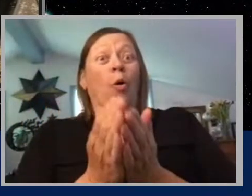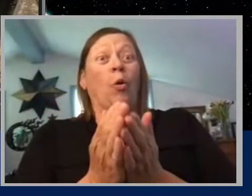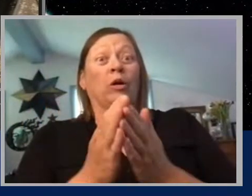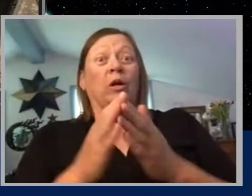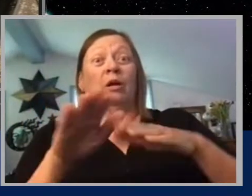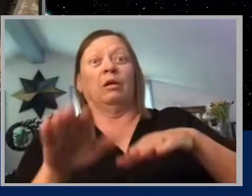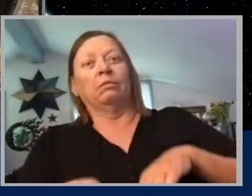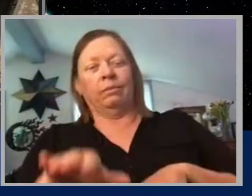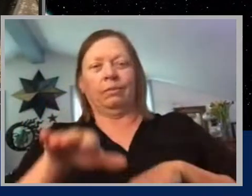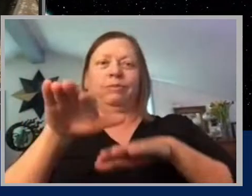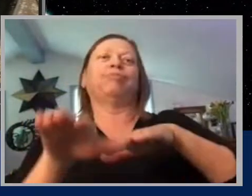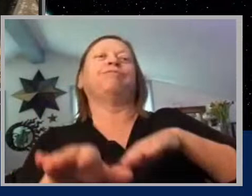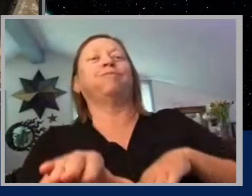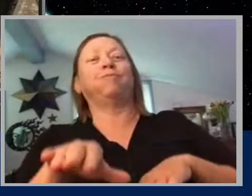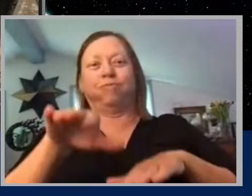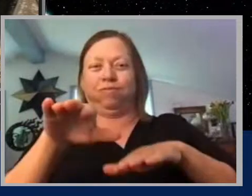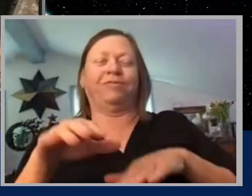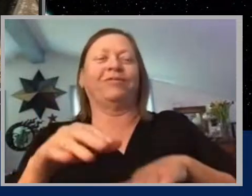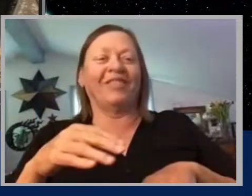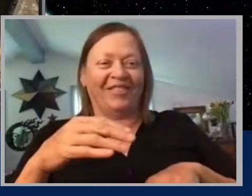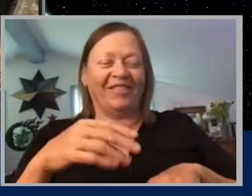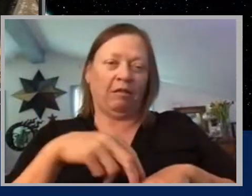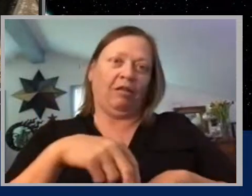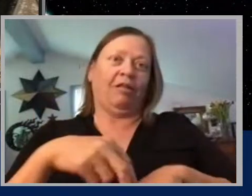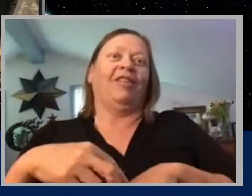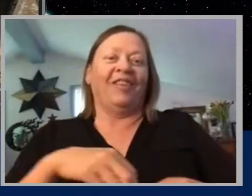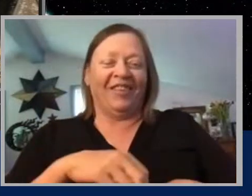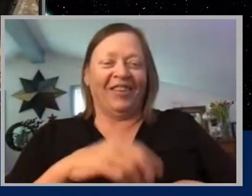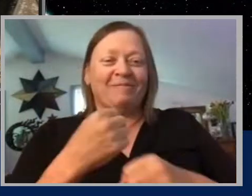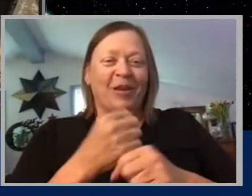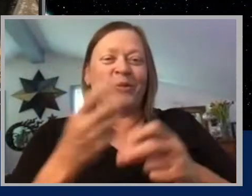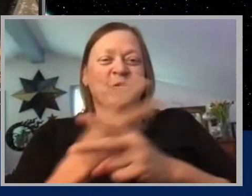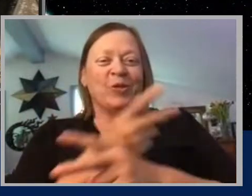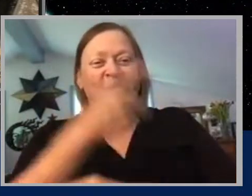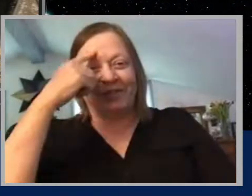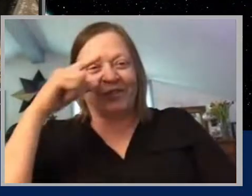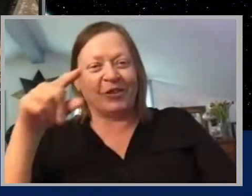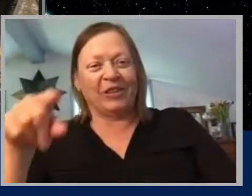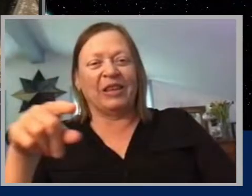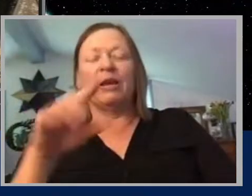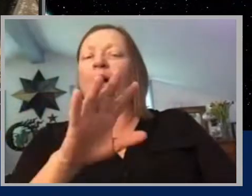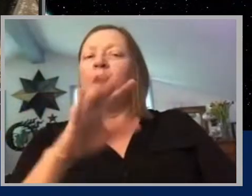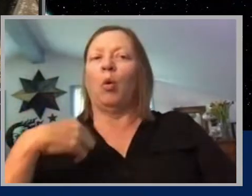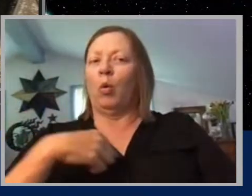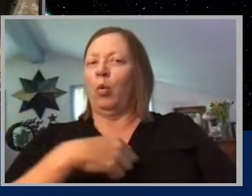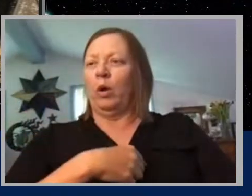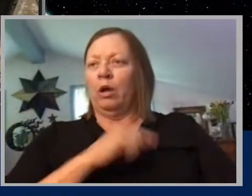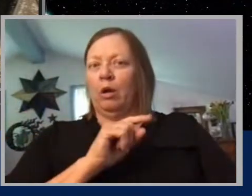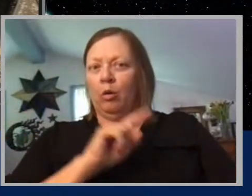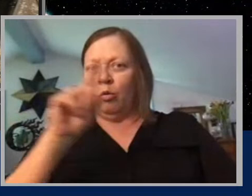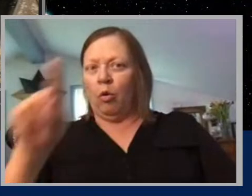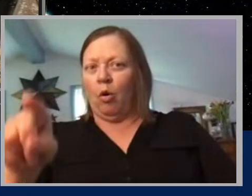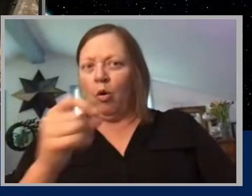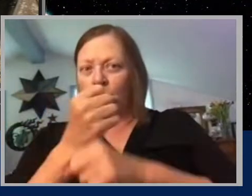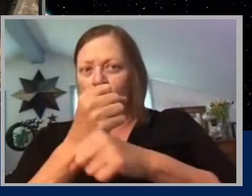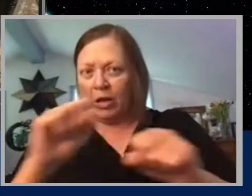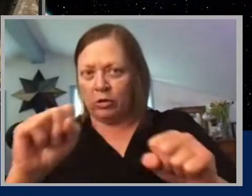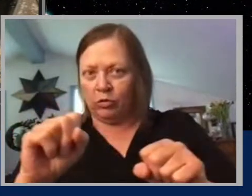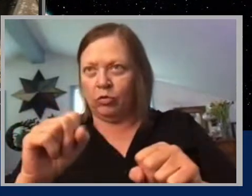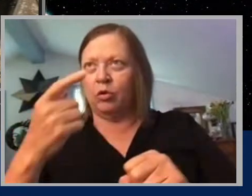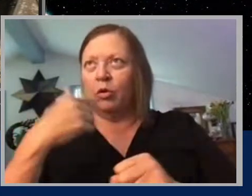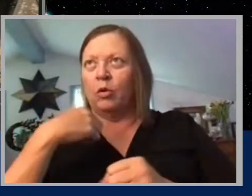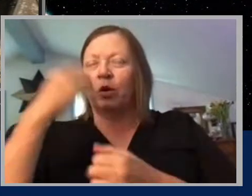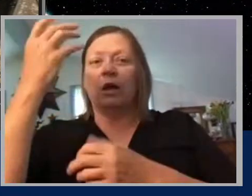We have very restrictive requirements to make sure that the wave states are very low, the winds are very low, so that we're bringing them down into a